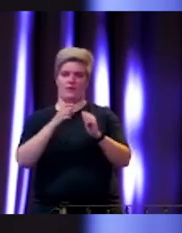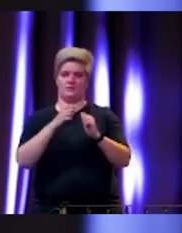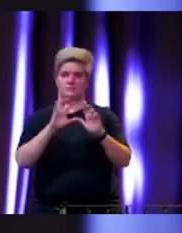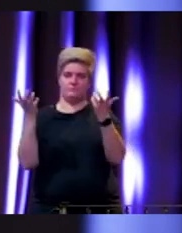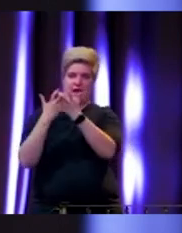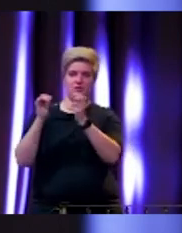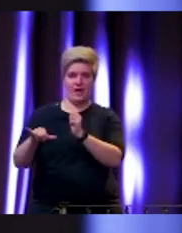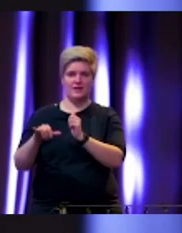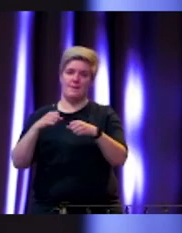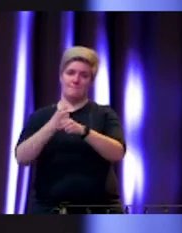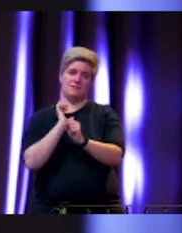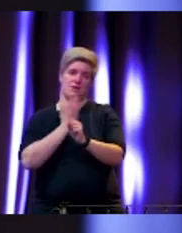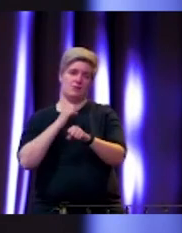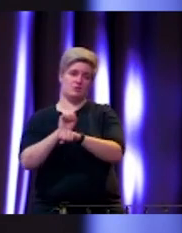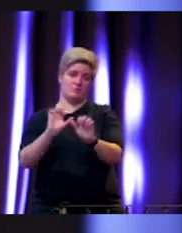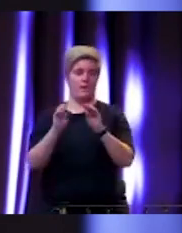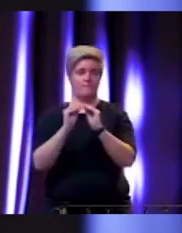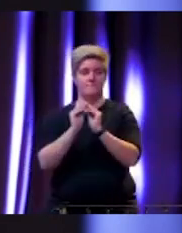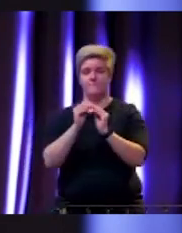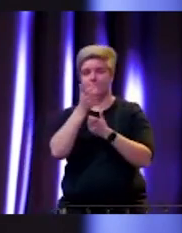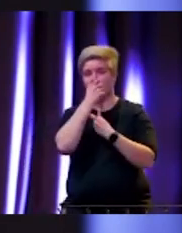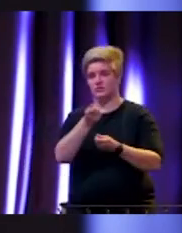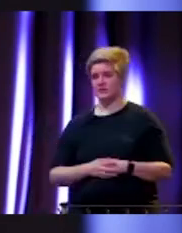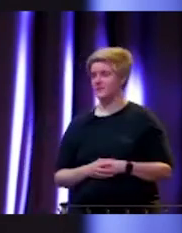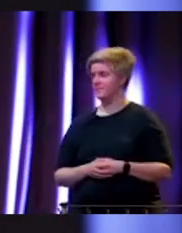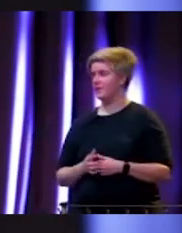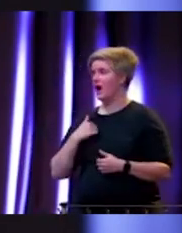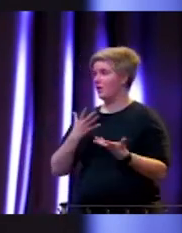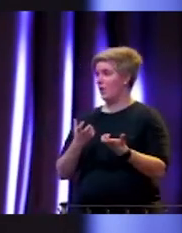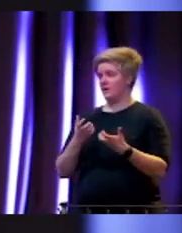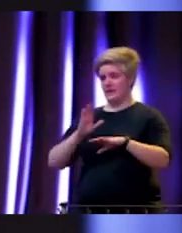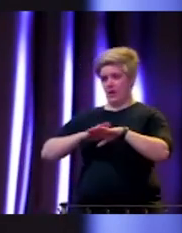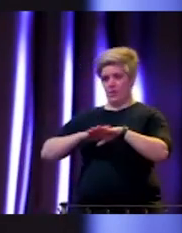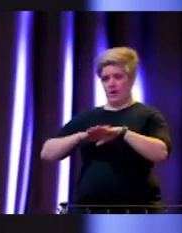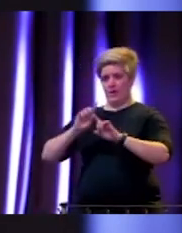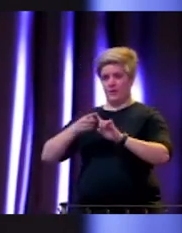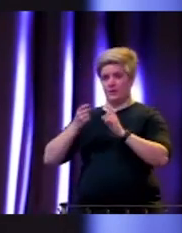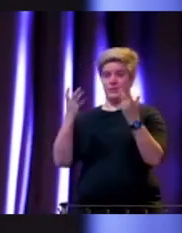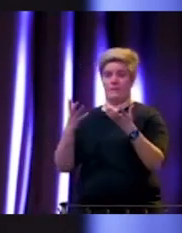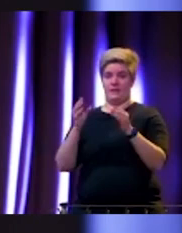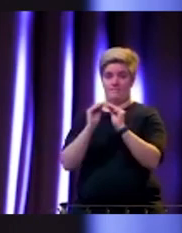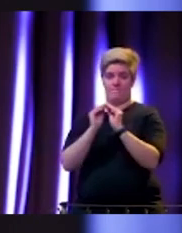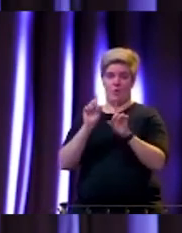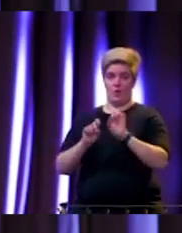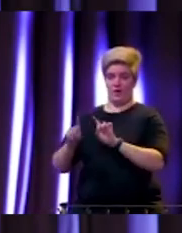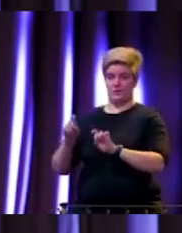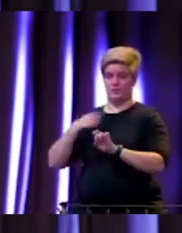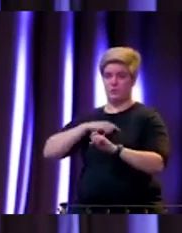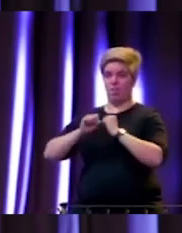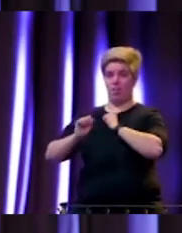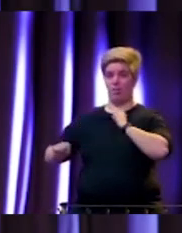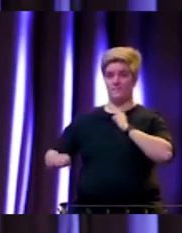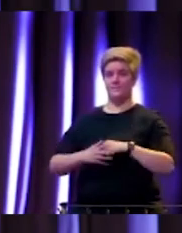there's lots more questions, so we'll go a little bit longer. But I don't want to cut anybody off if you have something really important to say as well. Yes,